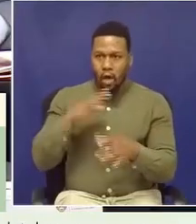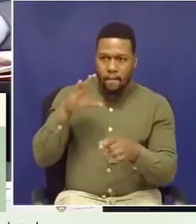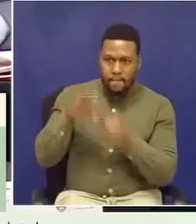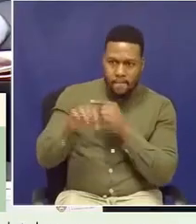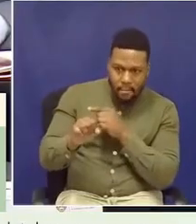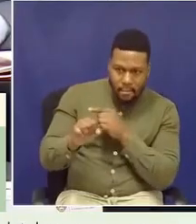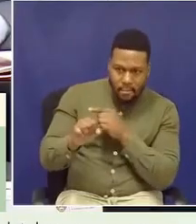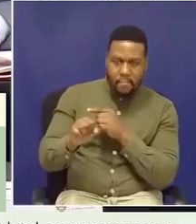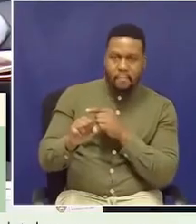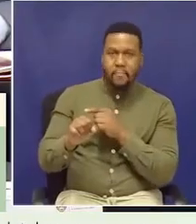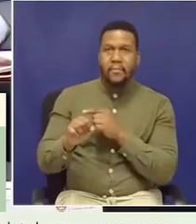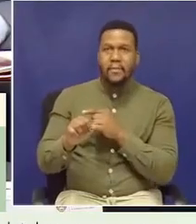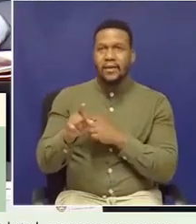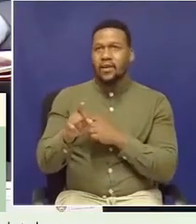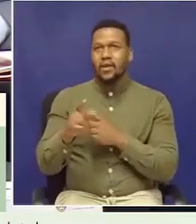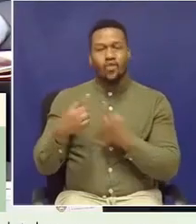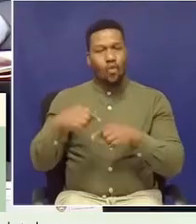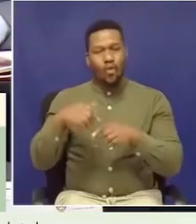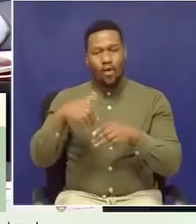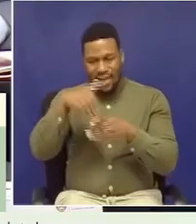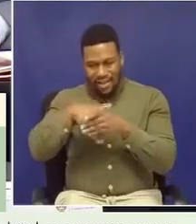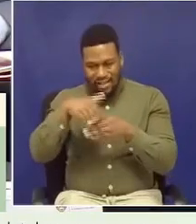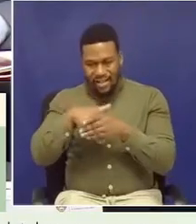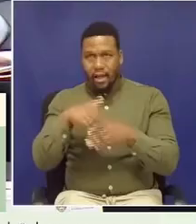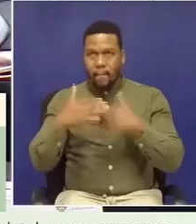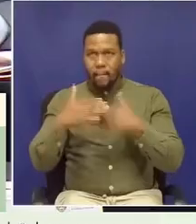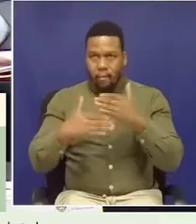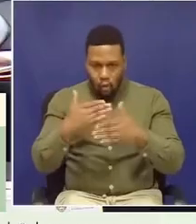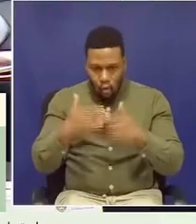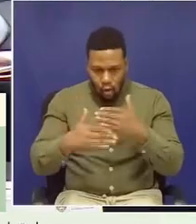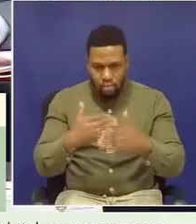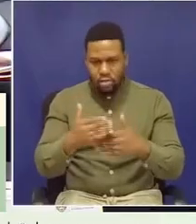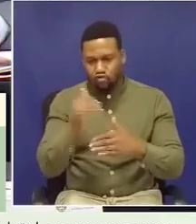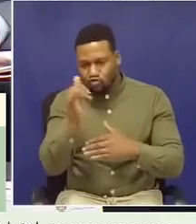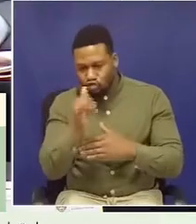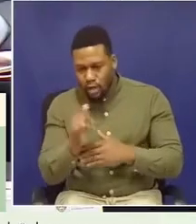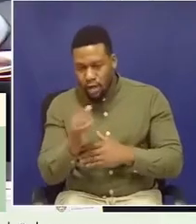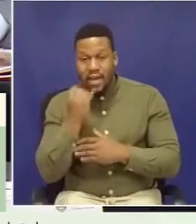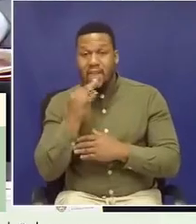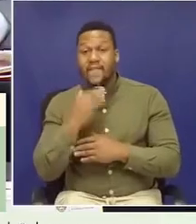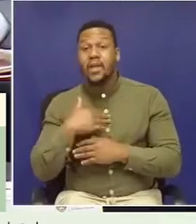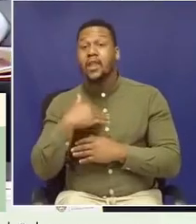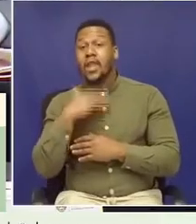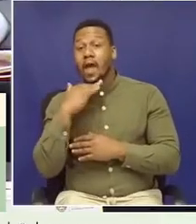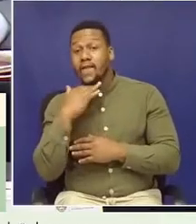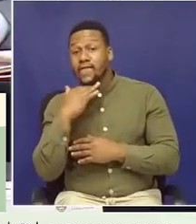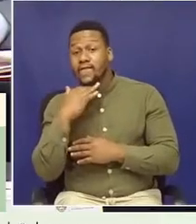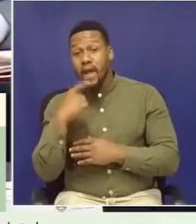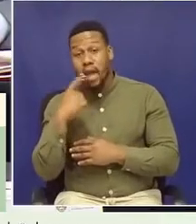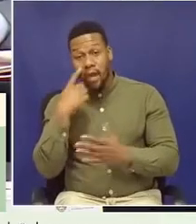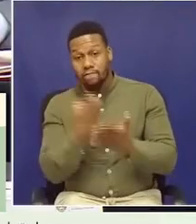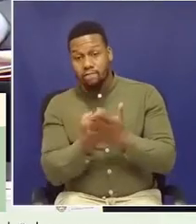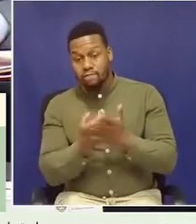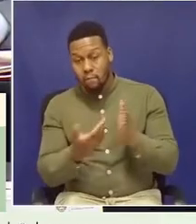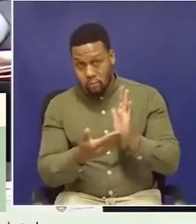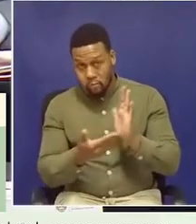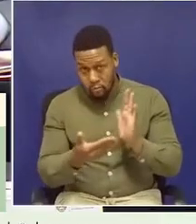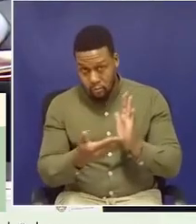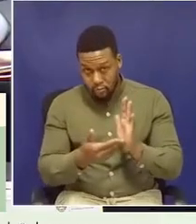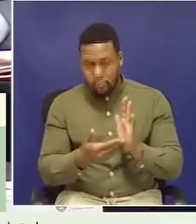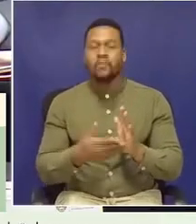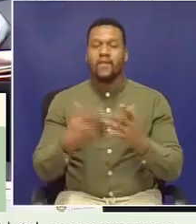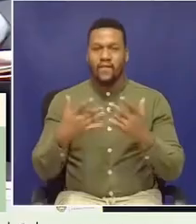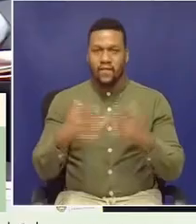internal processes, and where there is prima facie evidence, it's only then that those cases get referred to external